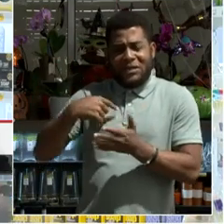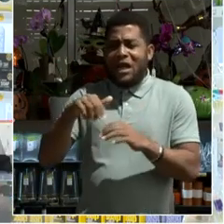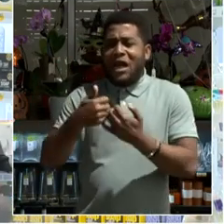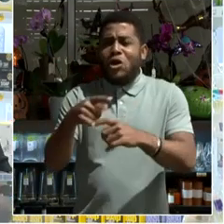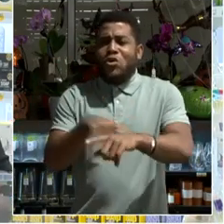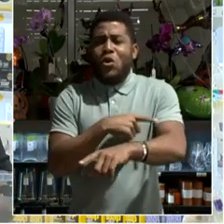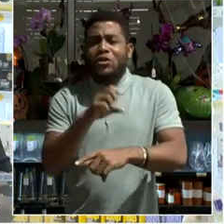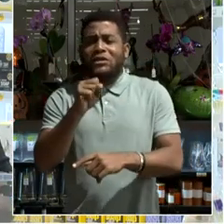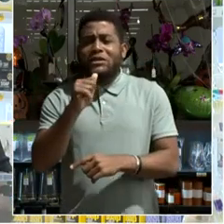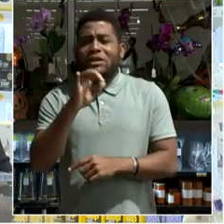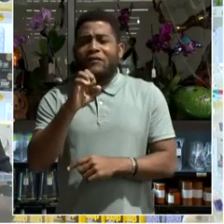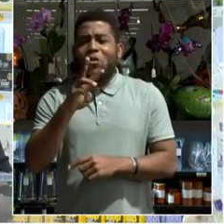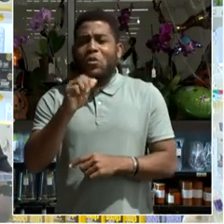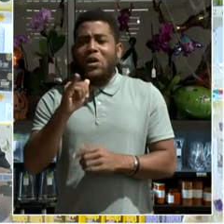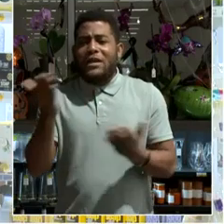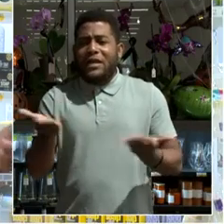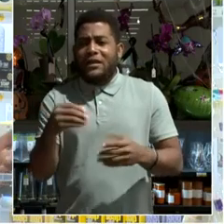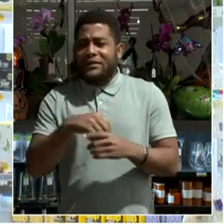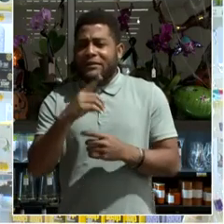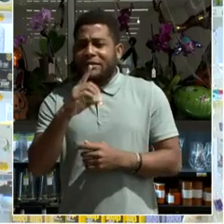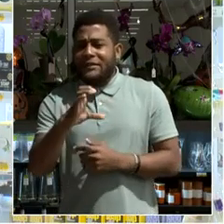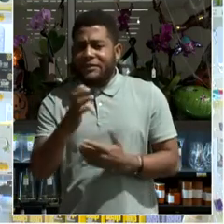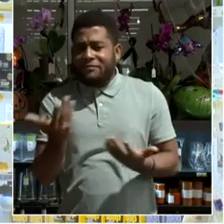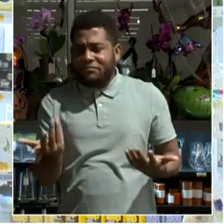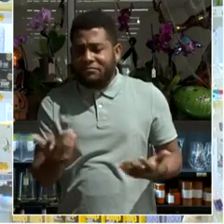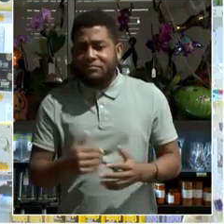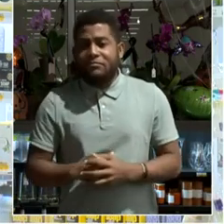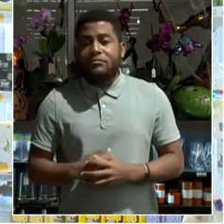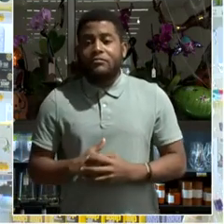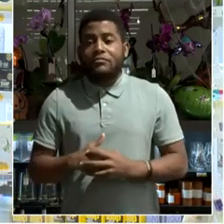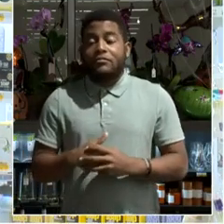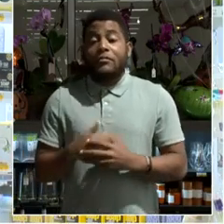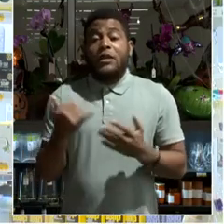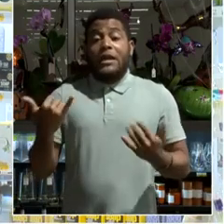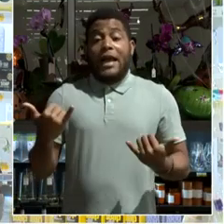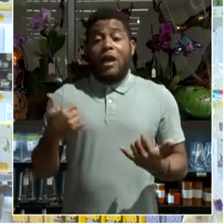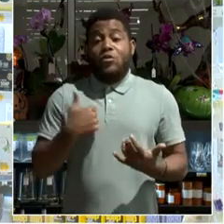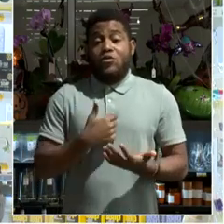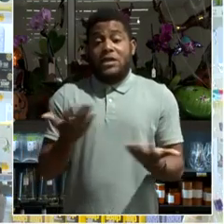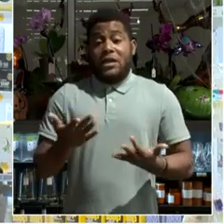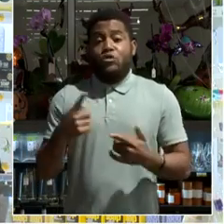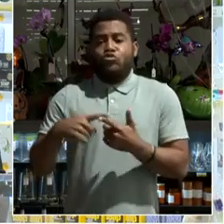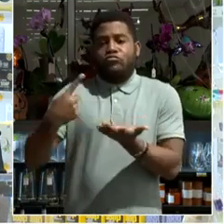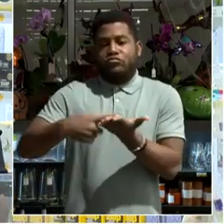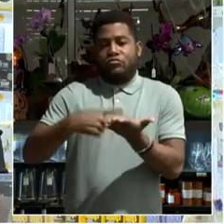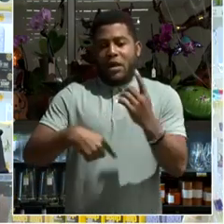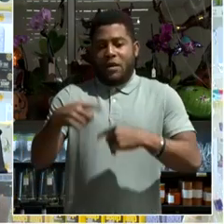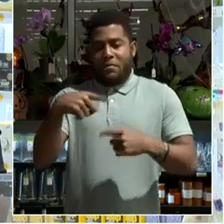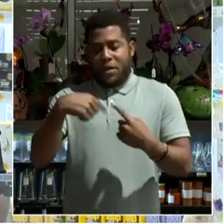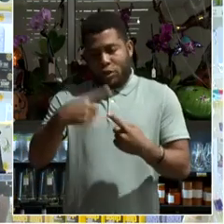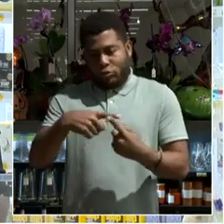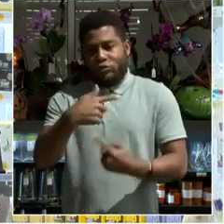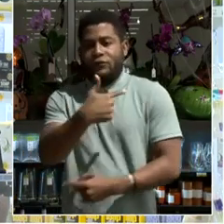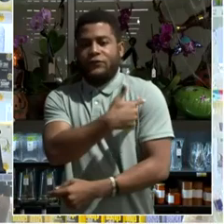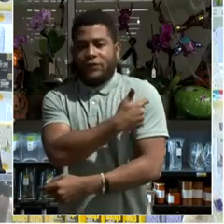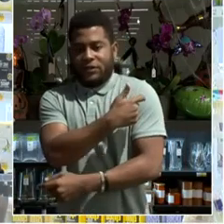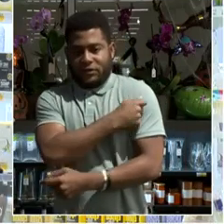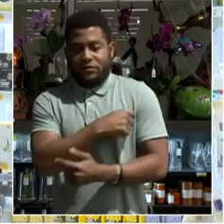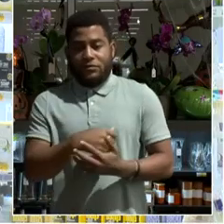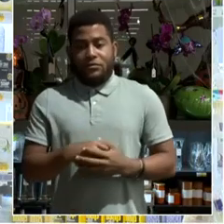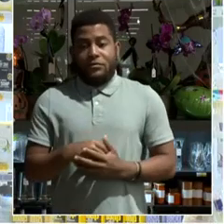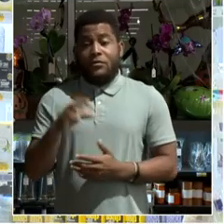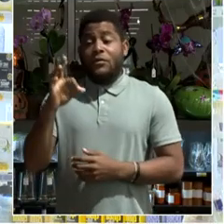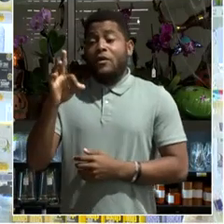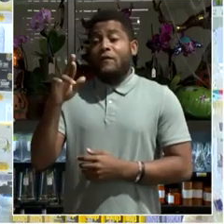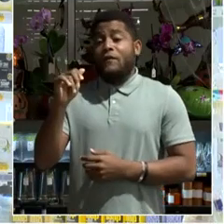D.C. And we're here to talk about vaccines, of course, and Frank is right to highlight how